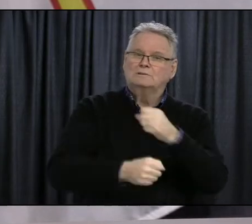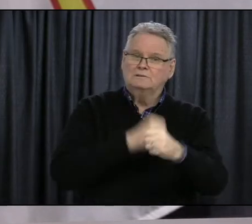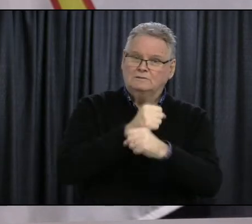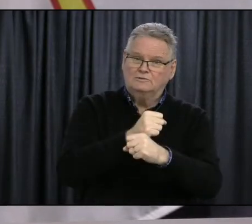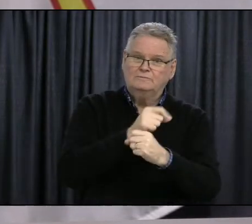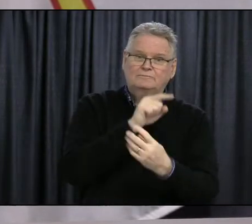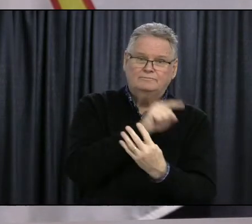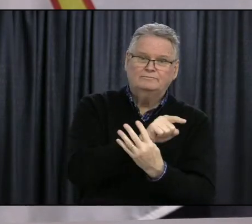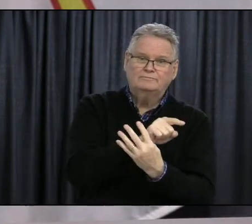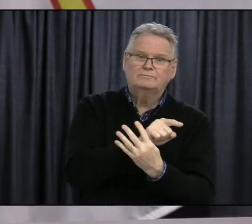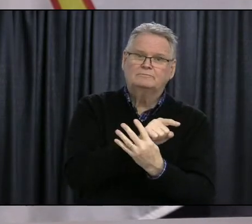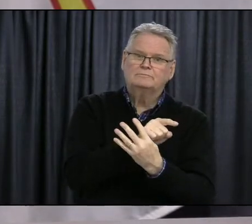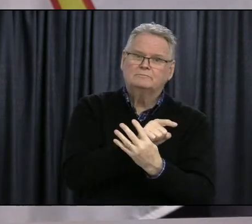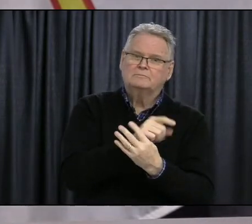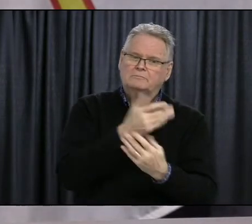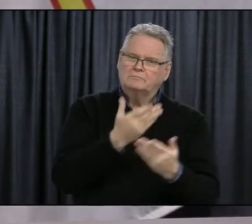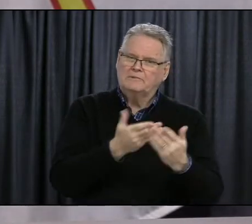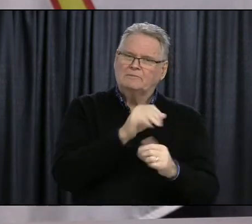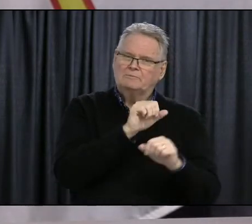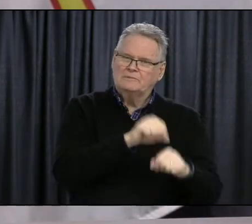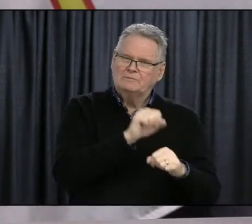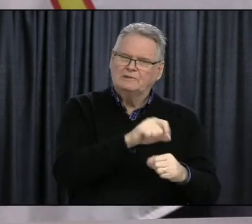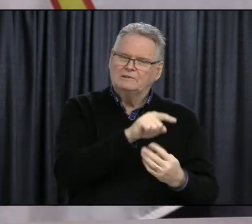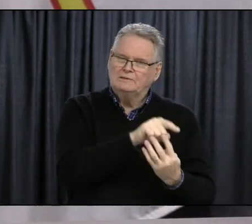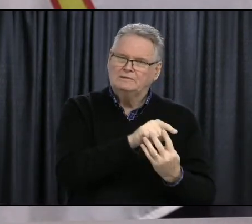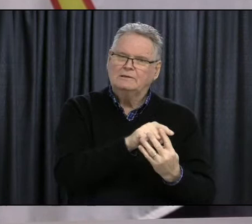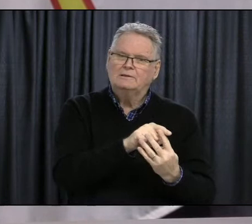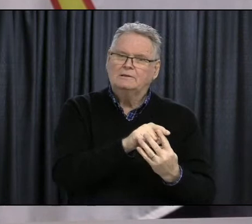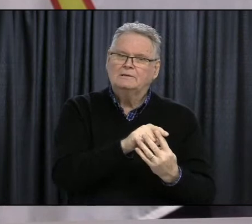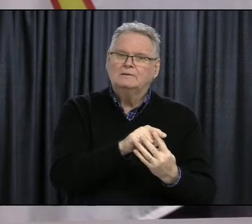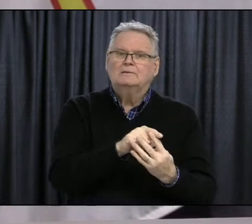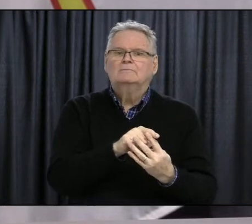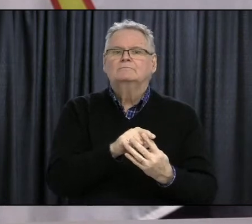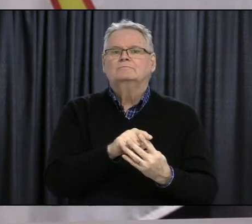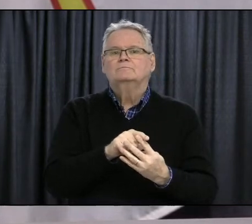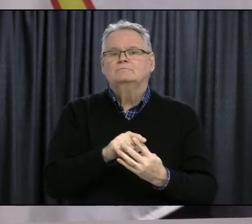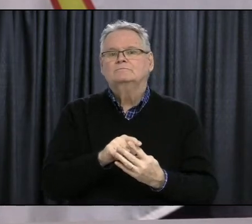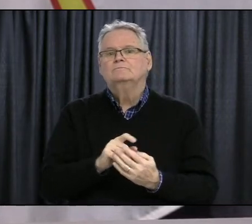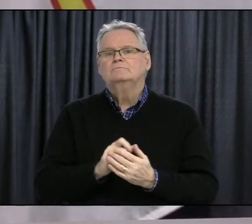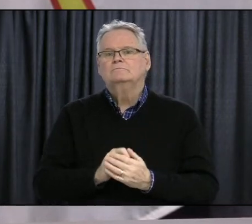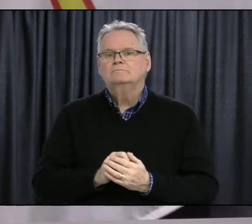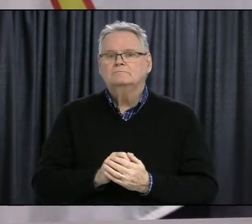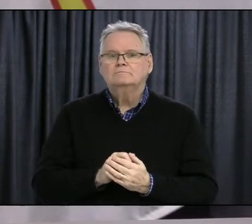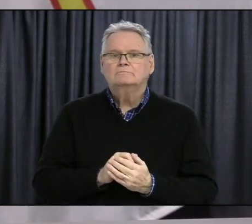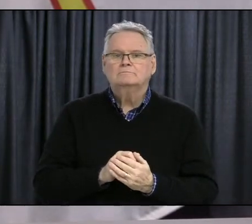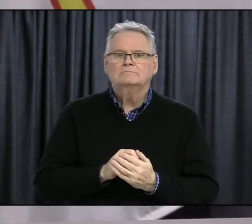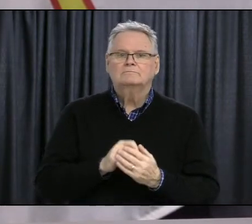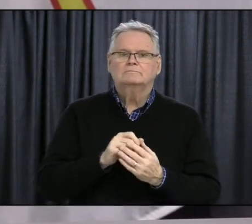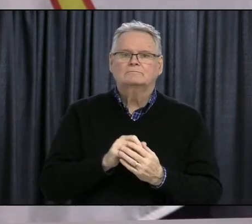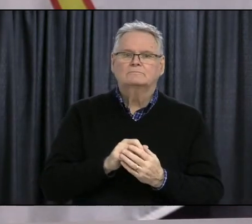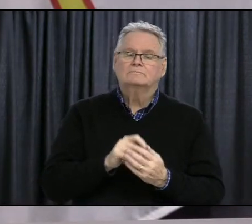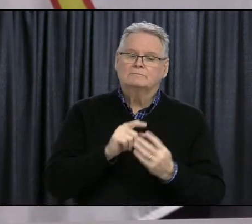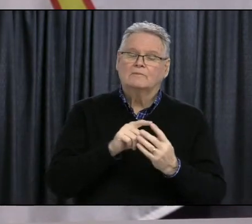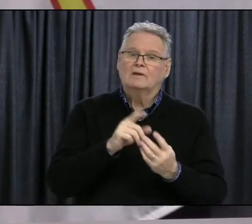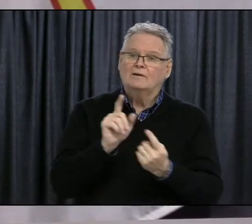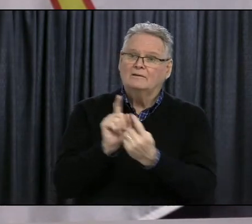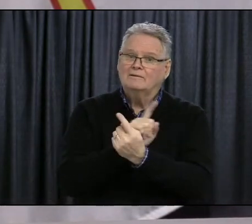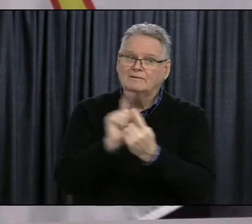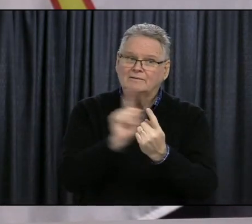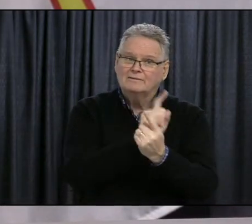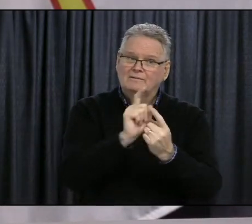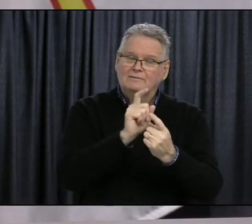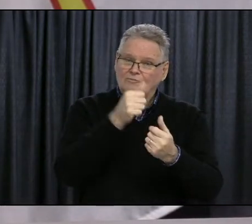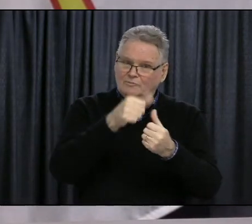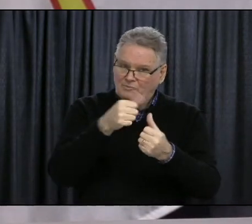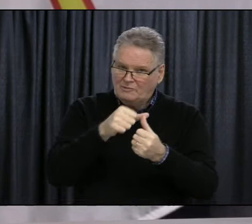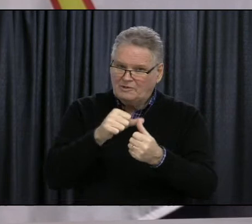close, consistent contacts to 20 or less. Informal gatherings can be no larger than 20 individuals and